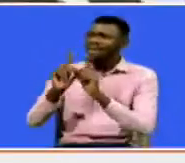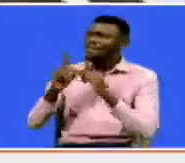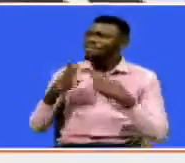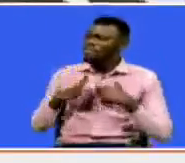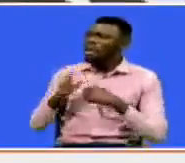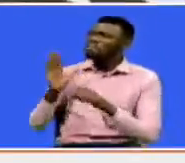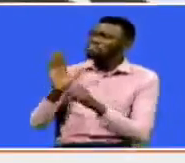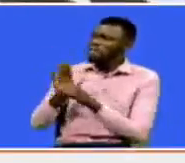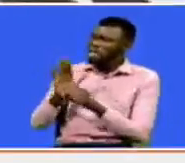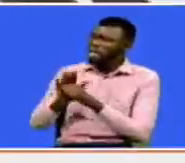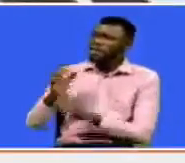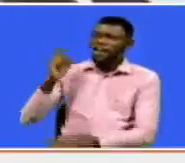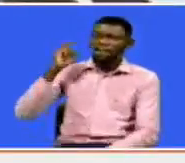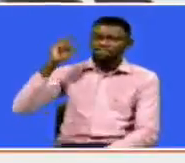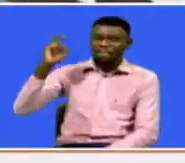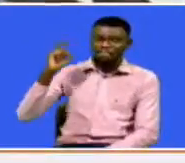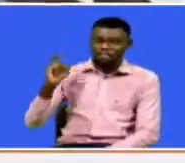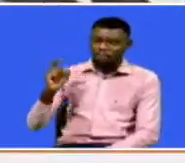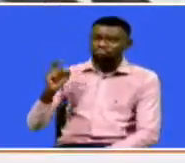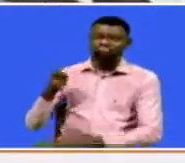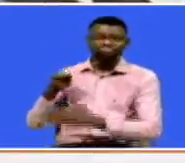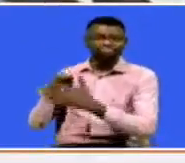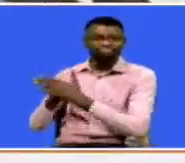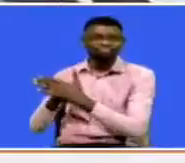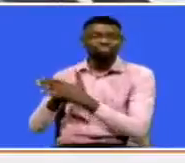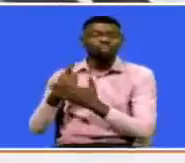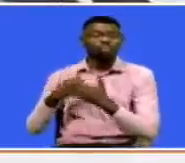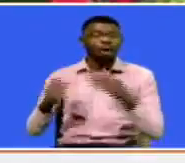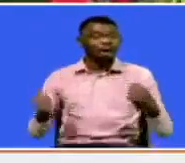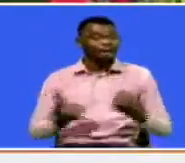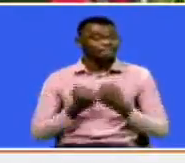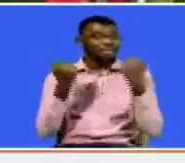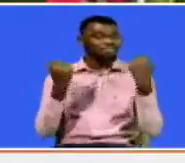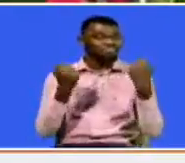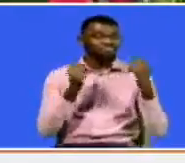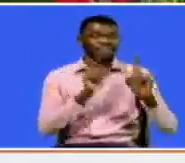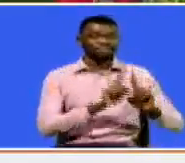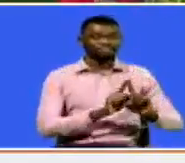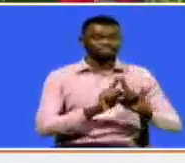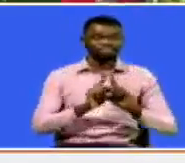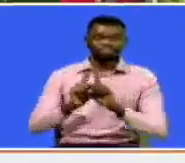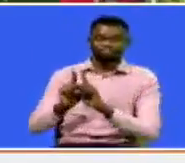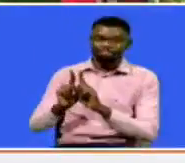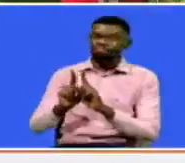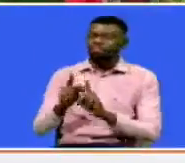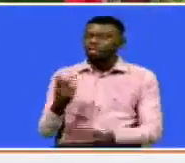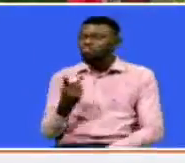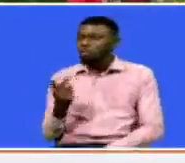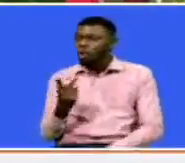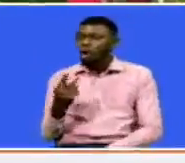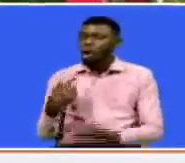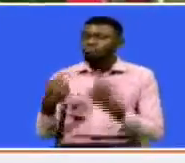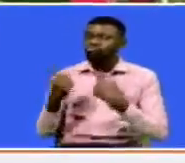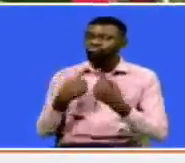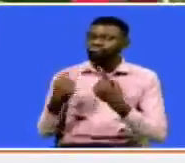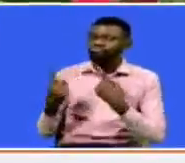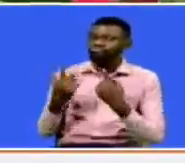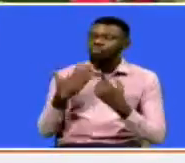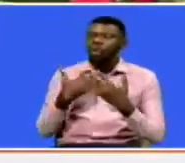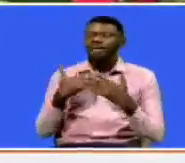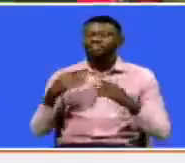walipendana, wakaja wakafunga kufuli yao hapa. Sasa what normally happens, mnakuja na kufuli yenu, mnaongea yale mambo yenye mnataka maisha yenu